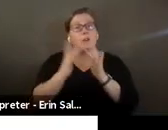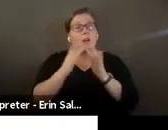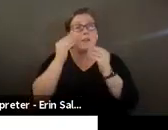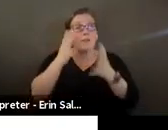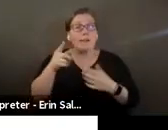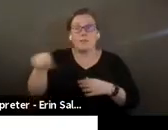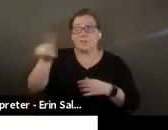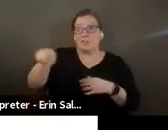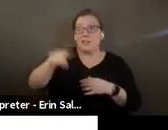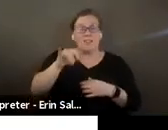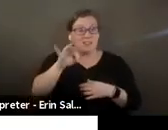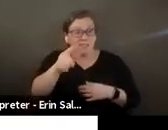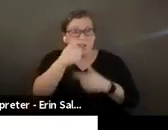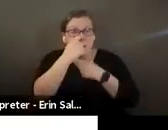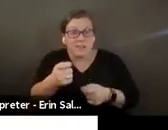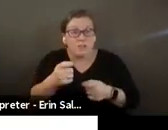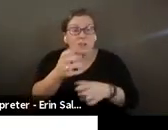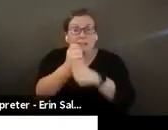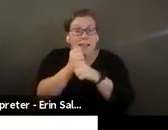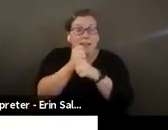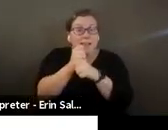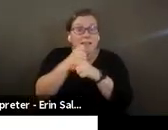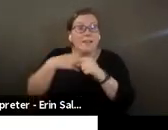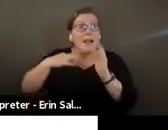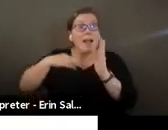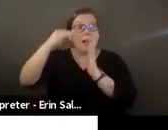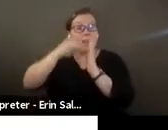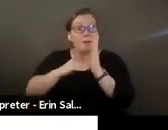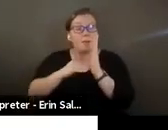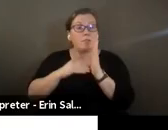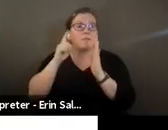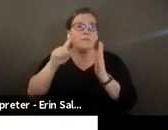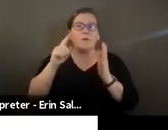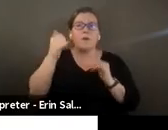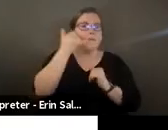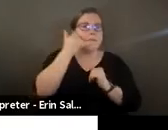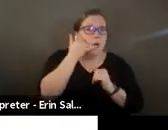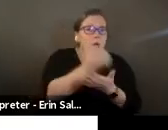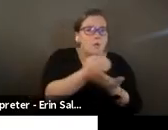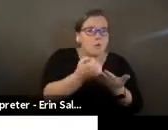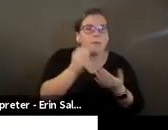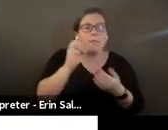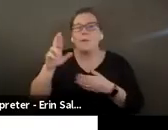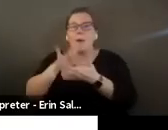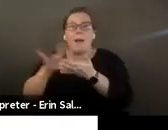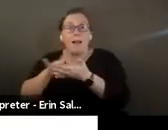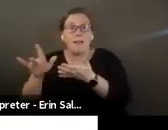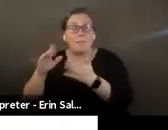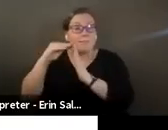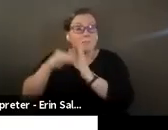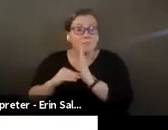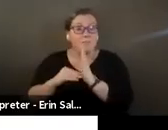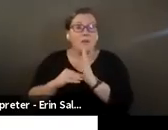you are interested in receiving applications for our phone equipment or for the iPad